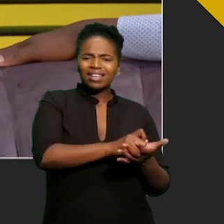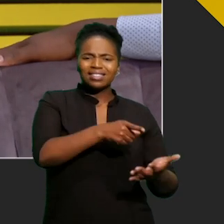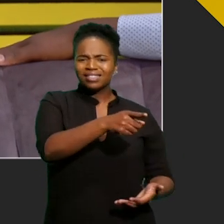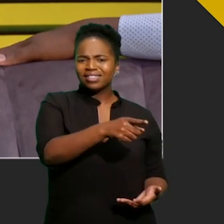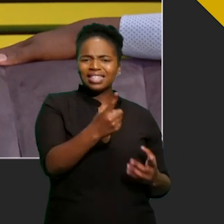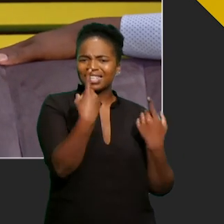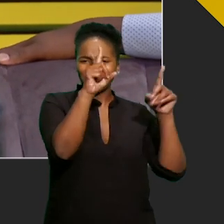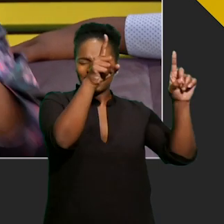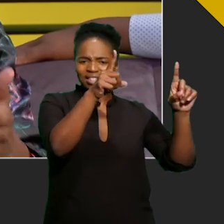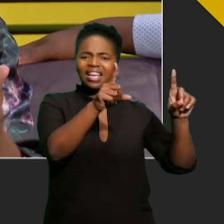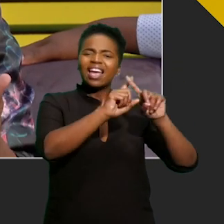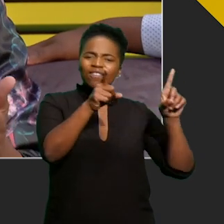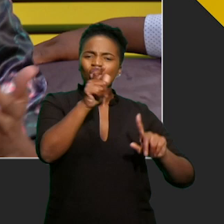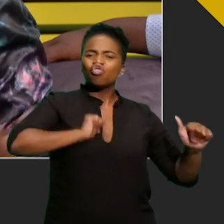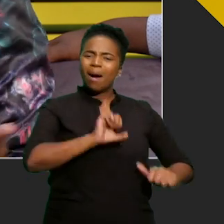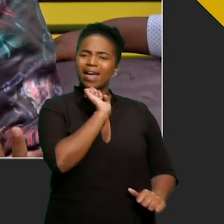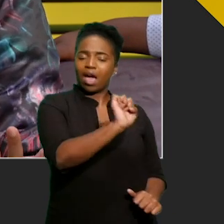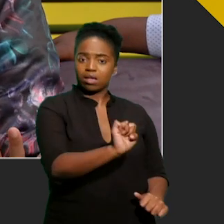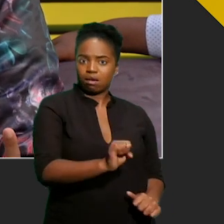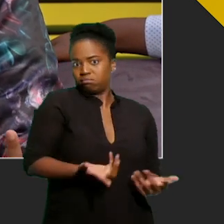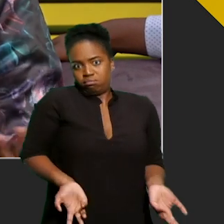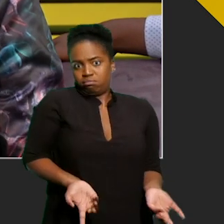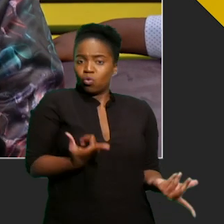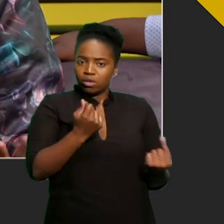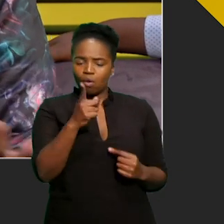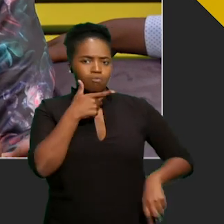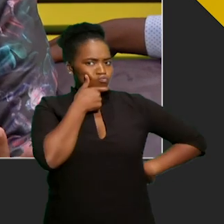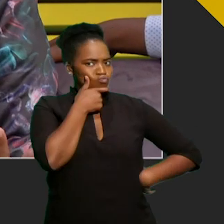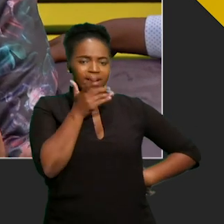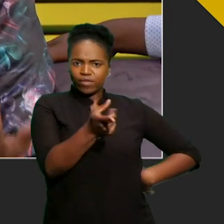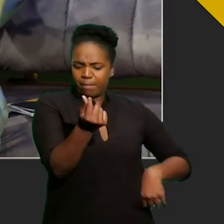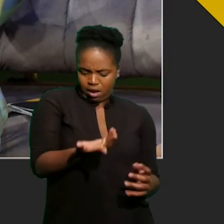Nicolette's success. I want Nicolette's drama. What are you doing as a journalist? You need a paycheck.